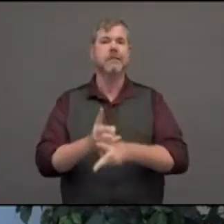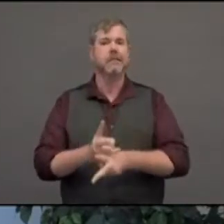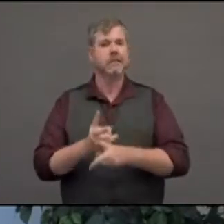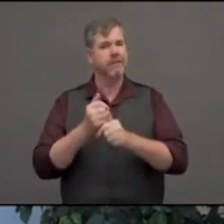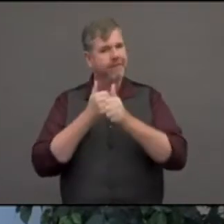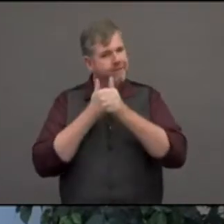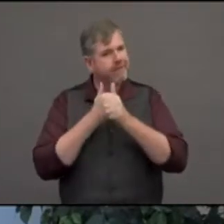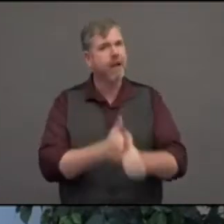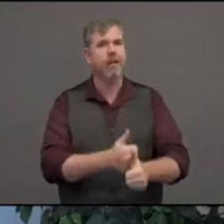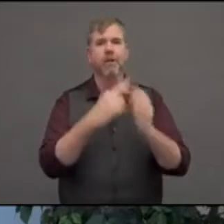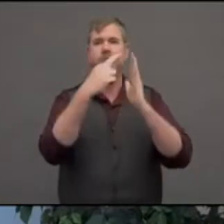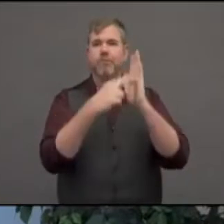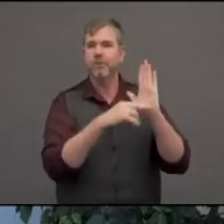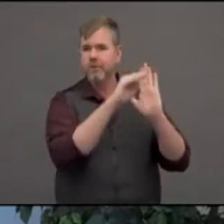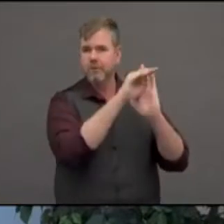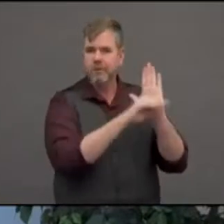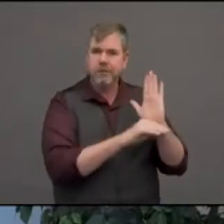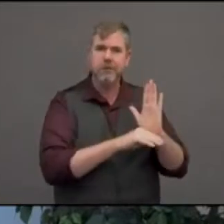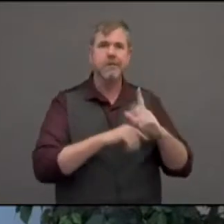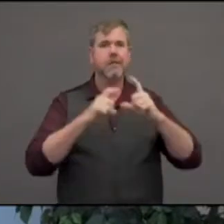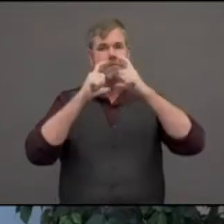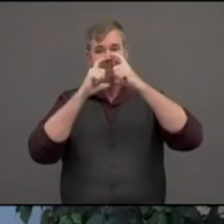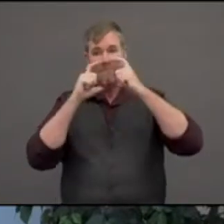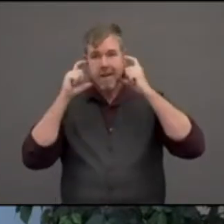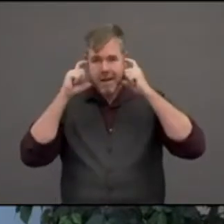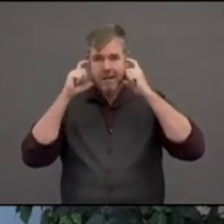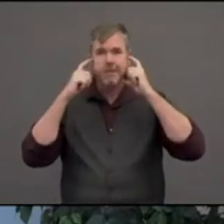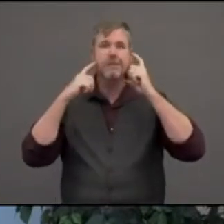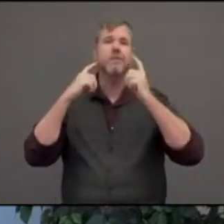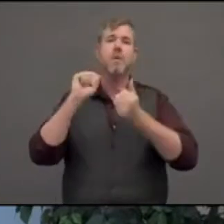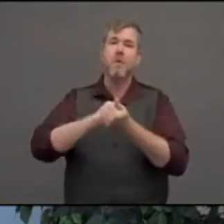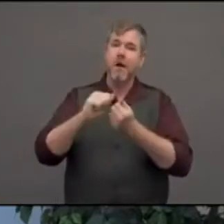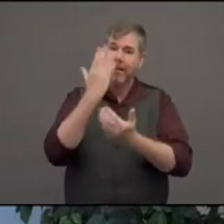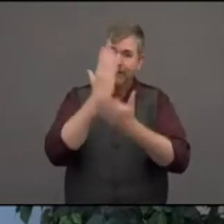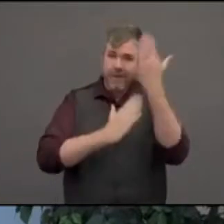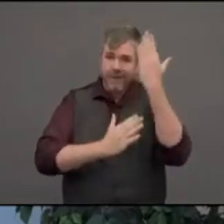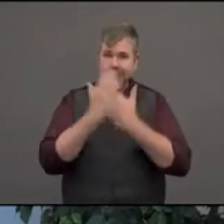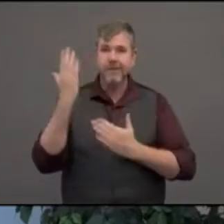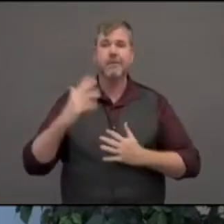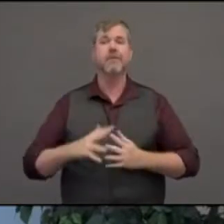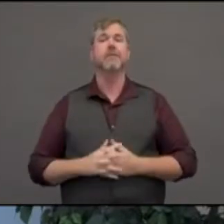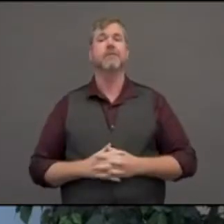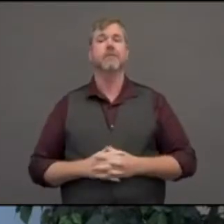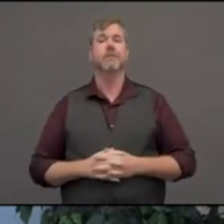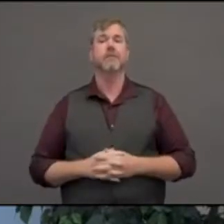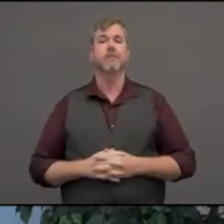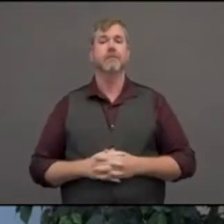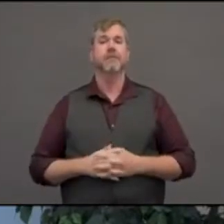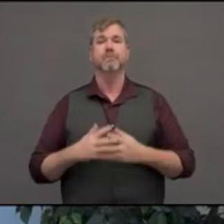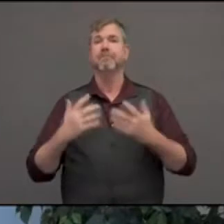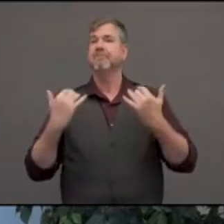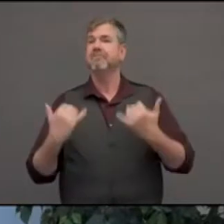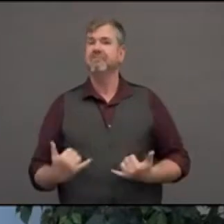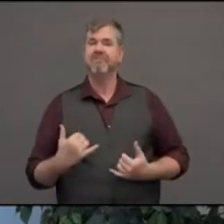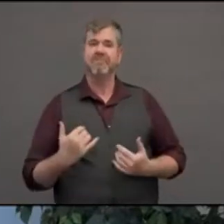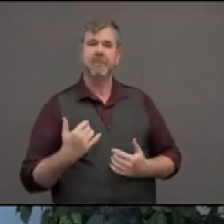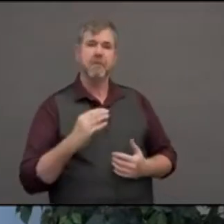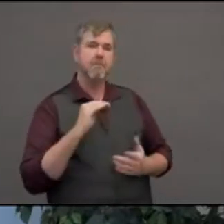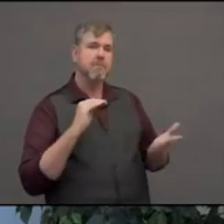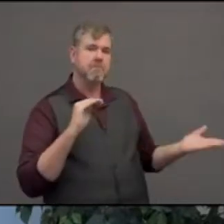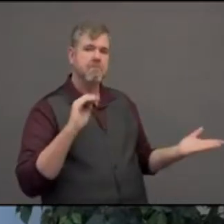wear a mask, wash our hands and everything like this. So what I want to start off, I want to put you on the spot just a little bit. Sure. And I apologize.